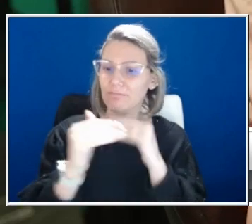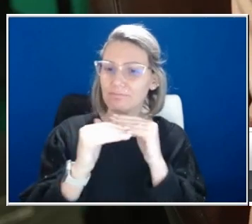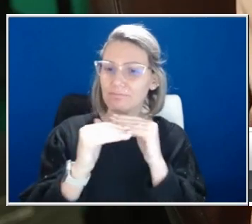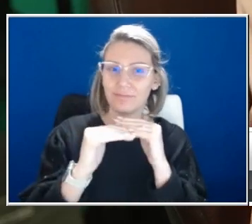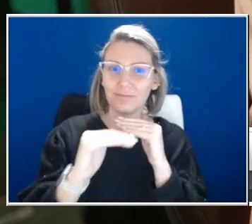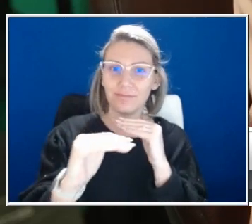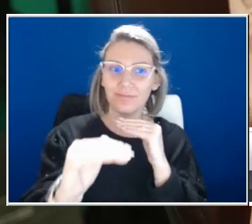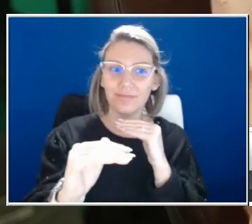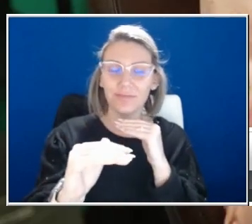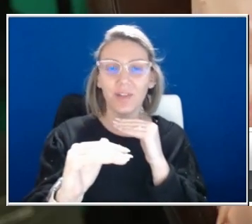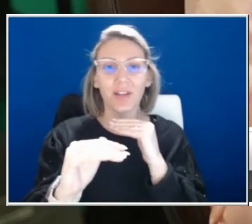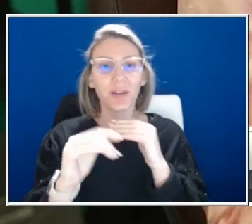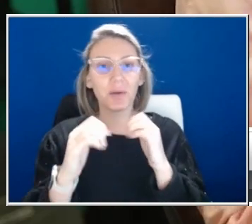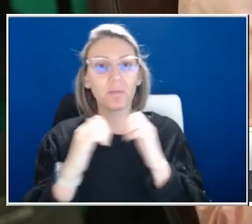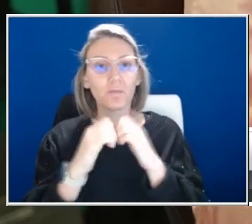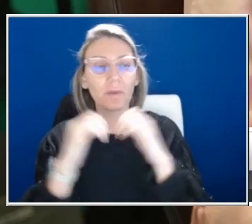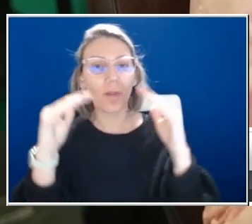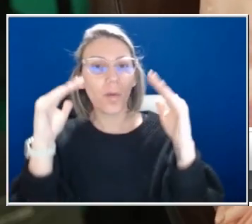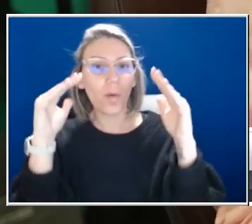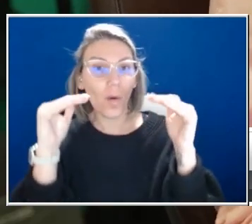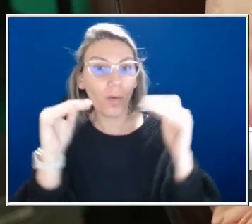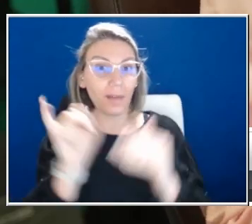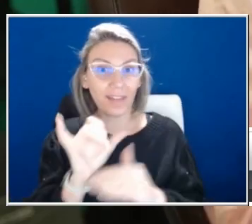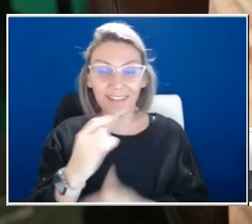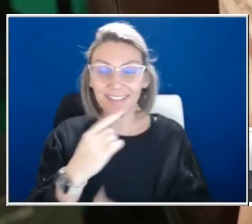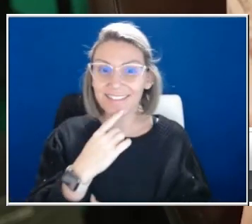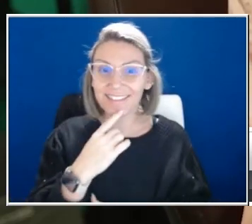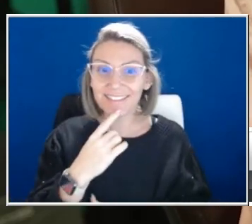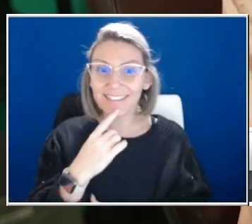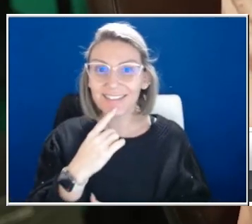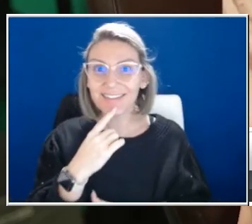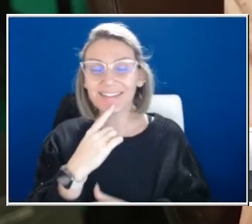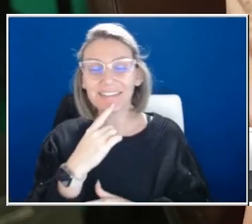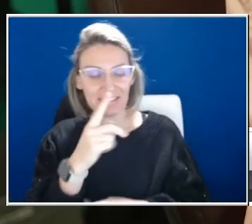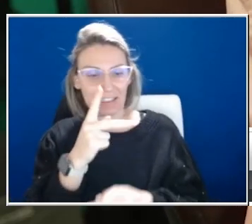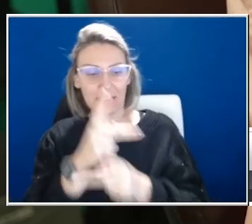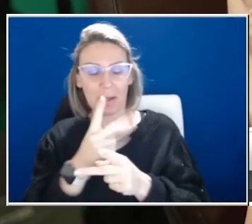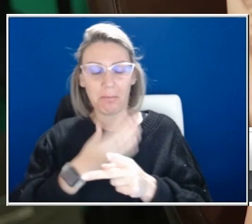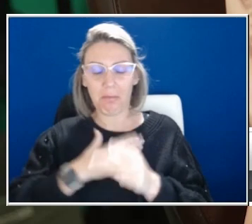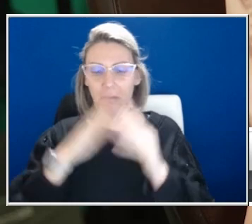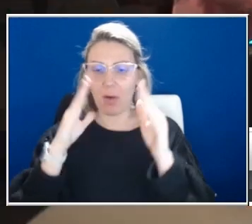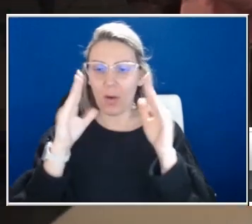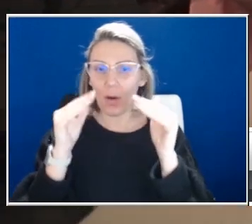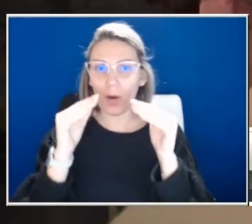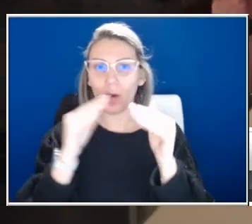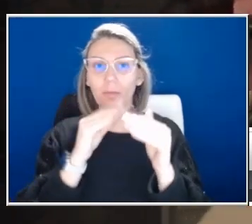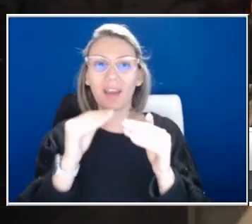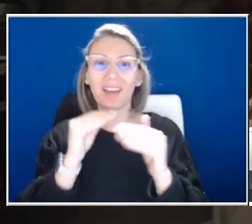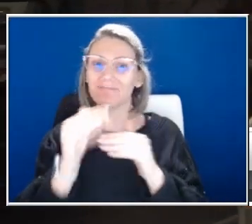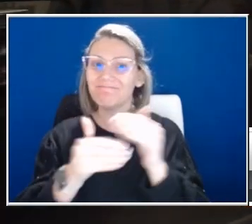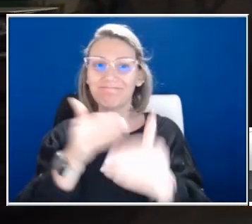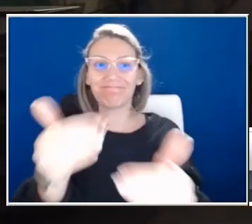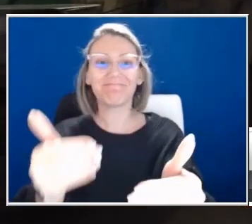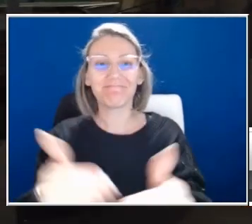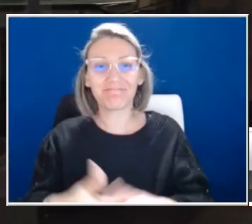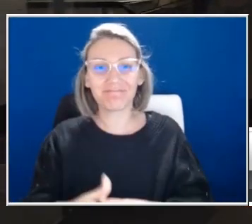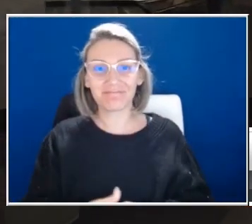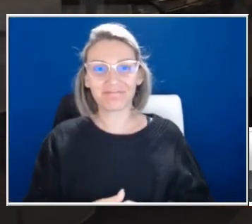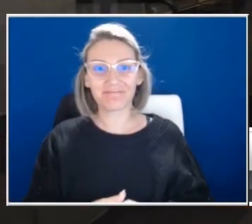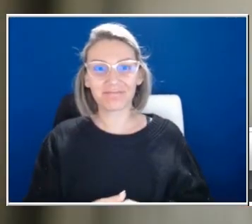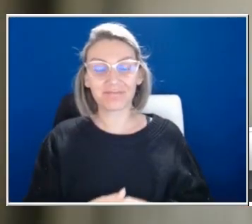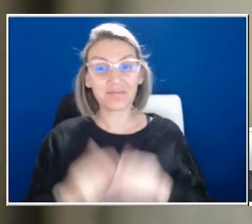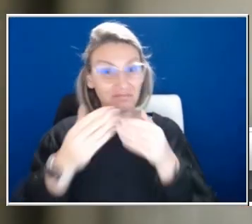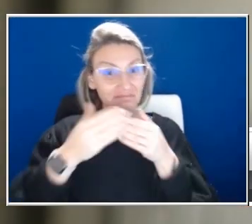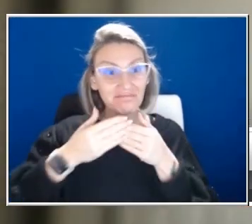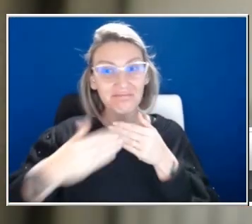with hope. Like I said, they kept me with hope, and they kept me moving forward. Moving forward while